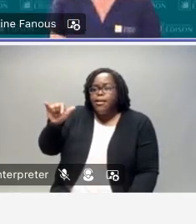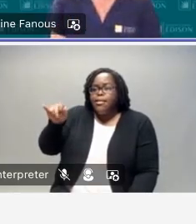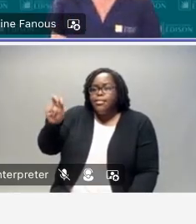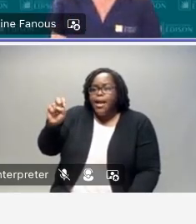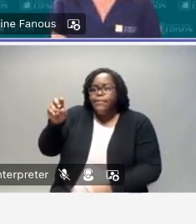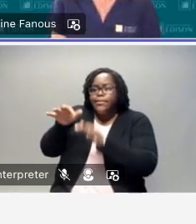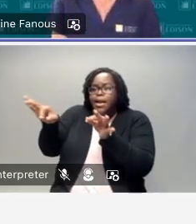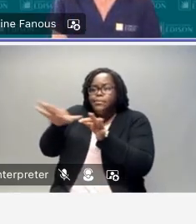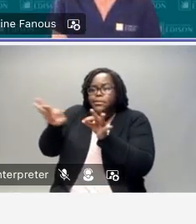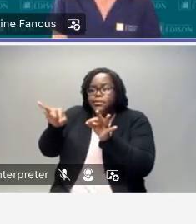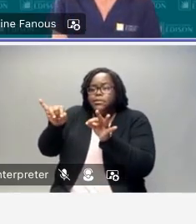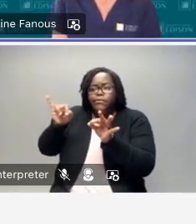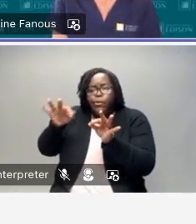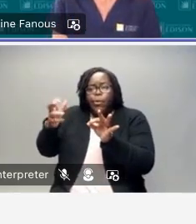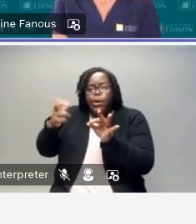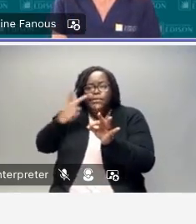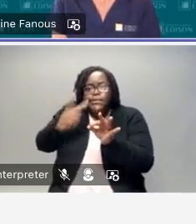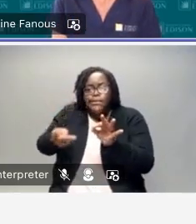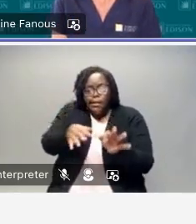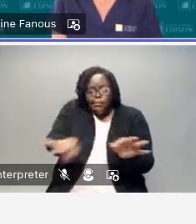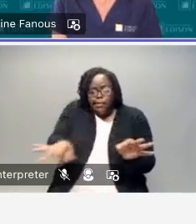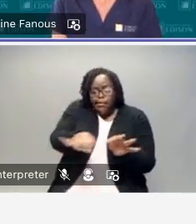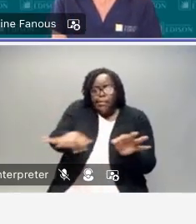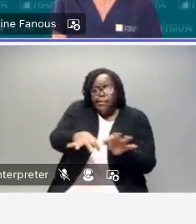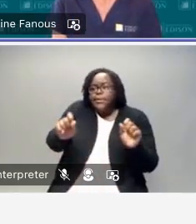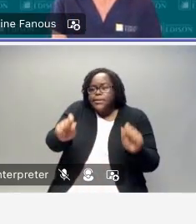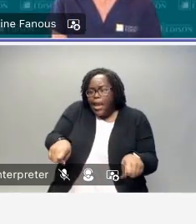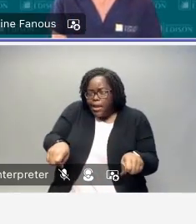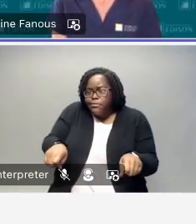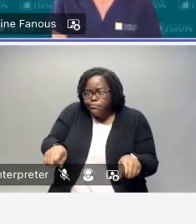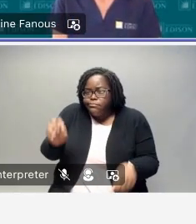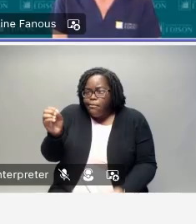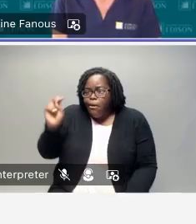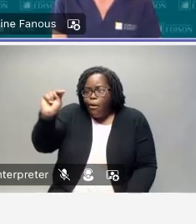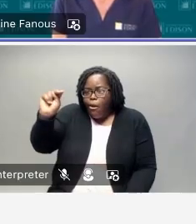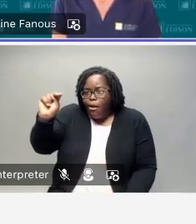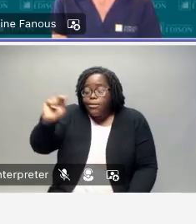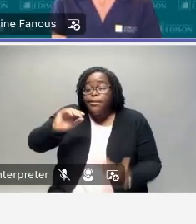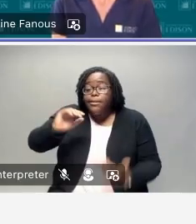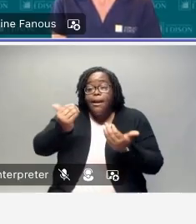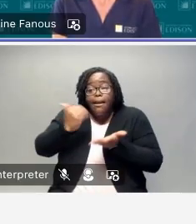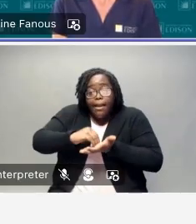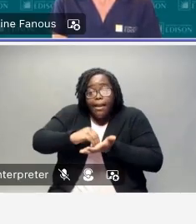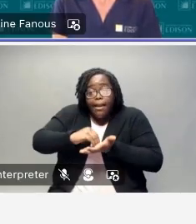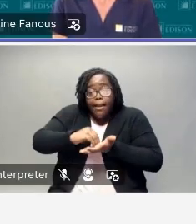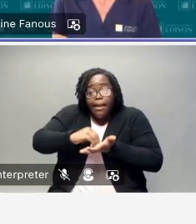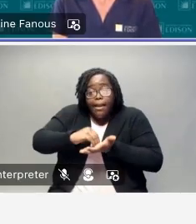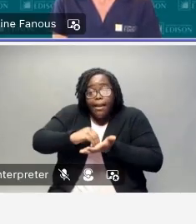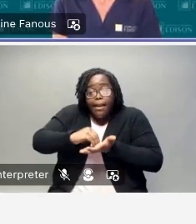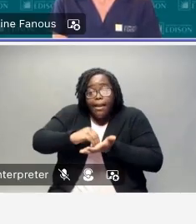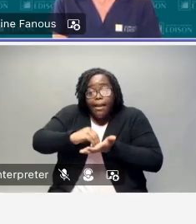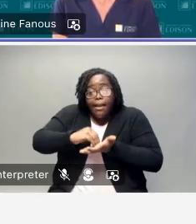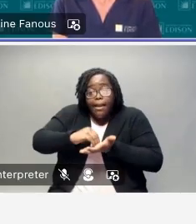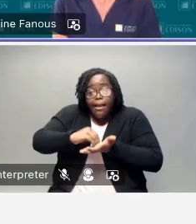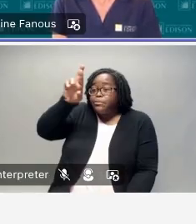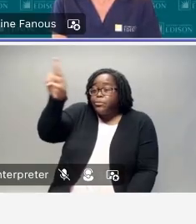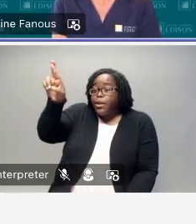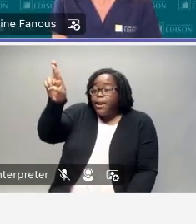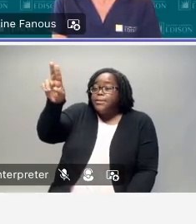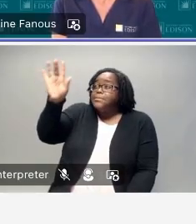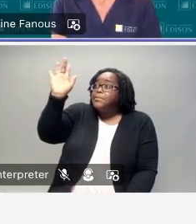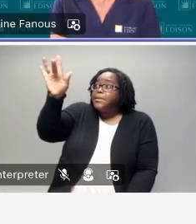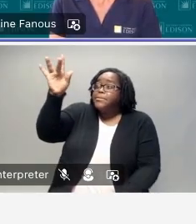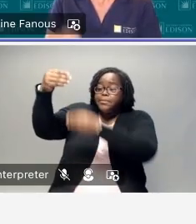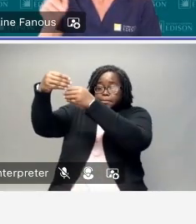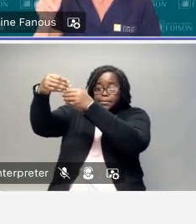while we're speaking, you do have the option to add closed captioning. Again, the way to do that is click on the three dots found at the top right of the